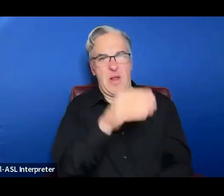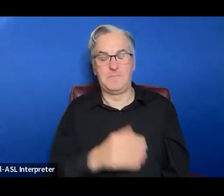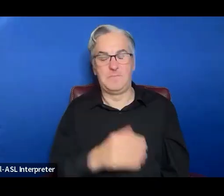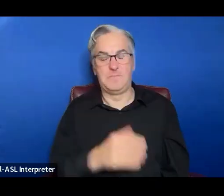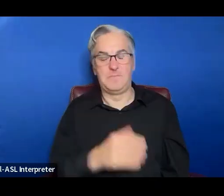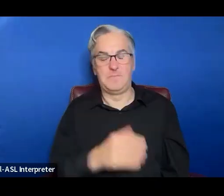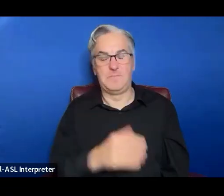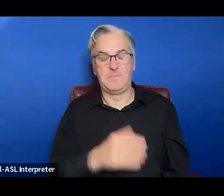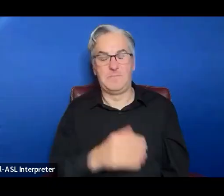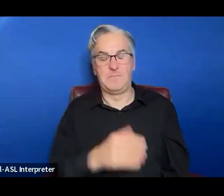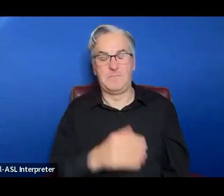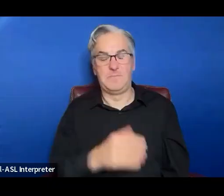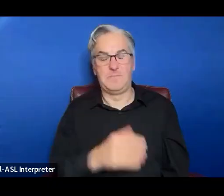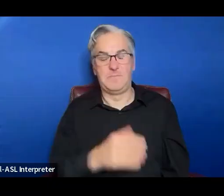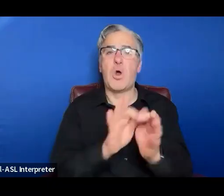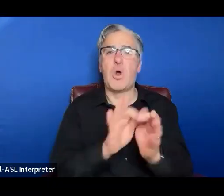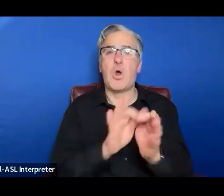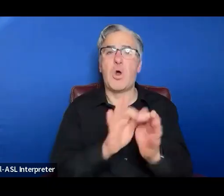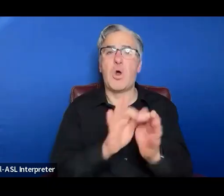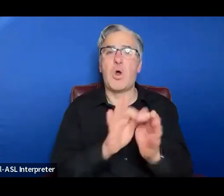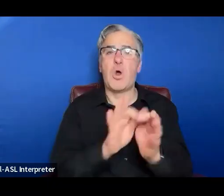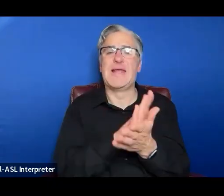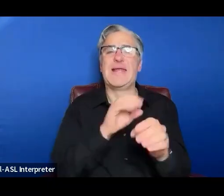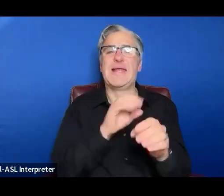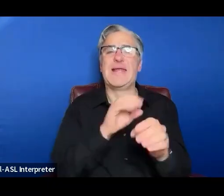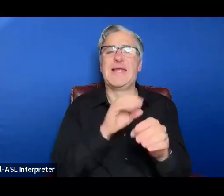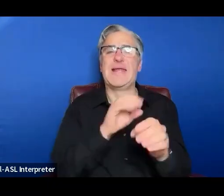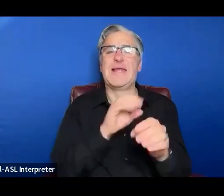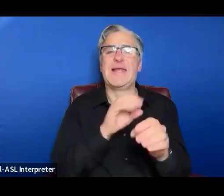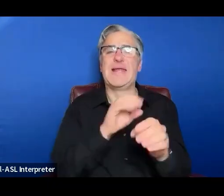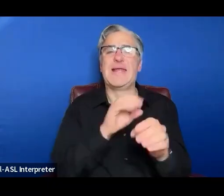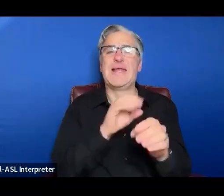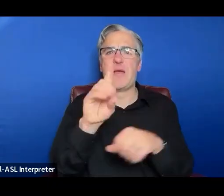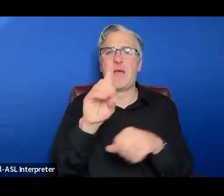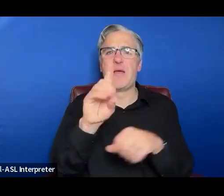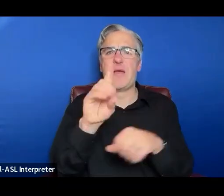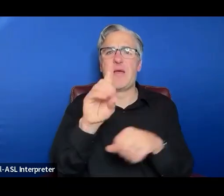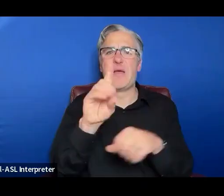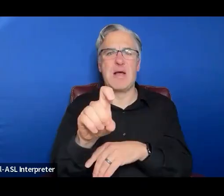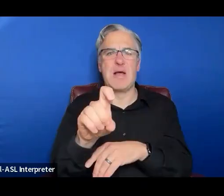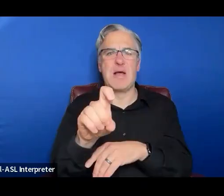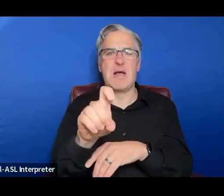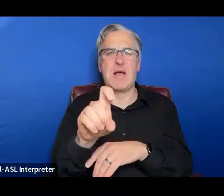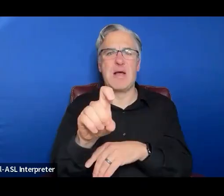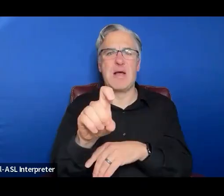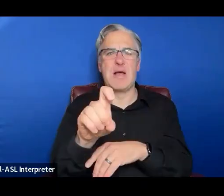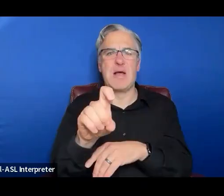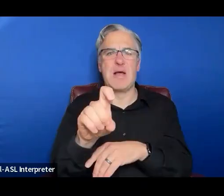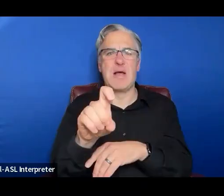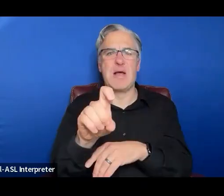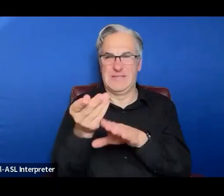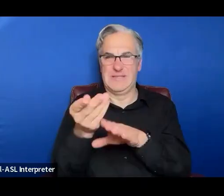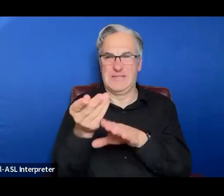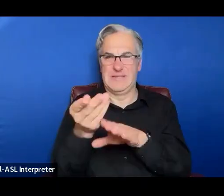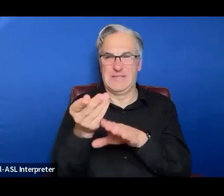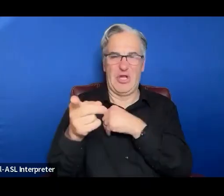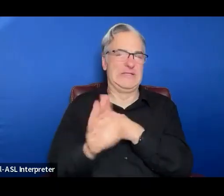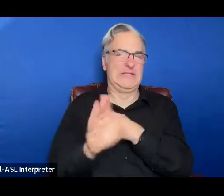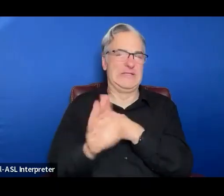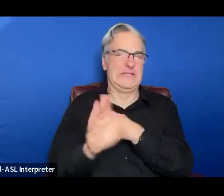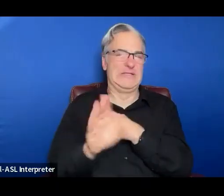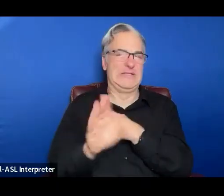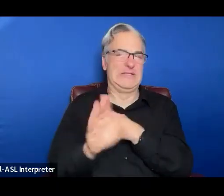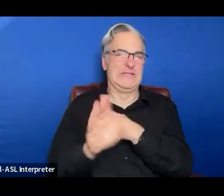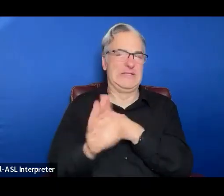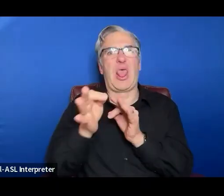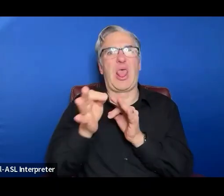your important documents away in a safety deposit box because there's going to be a delay in trying to get that open